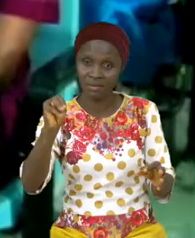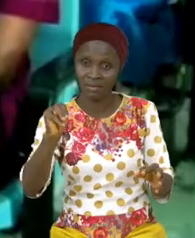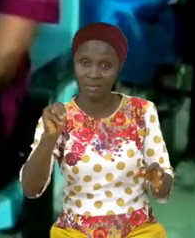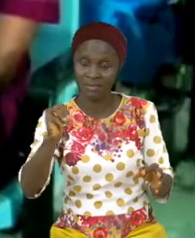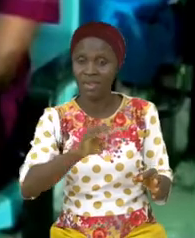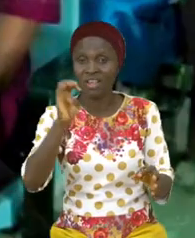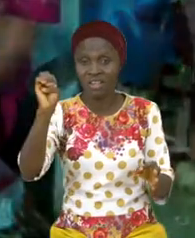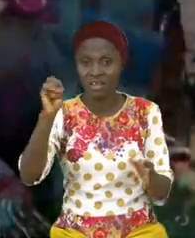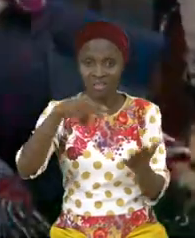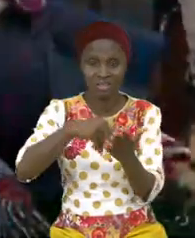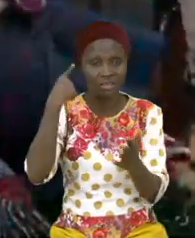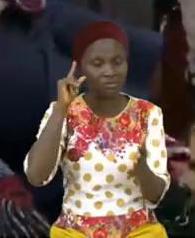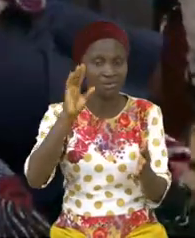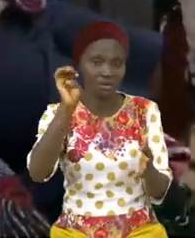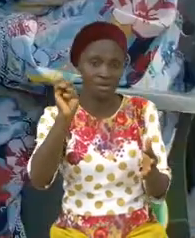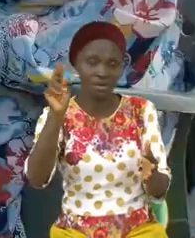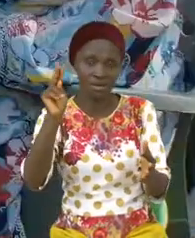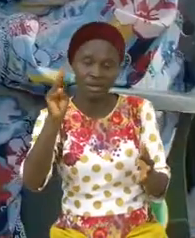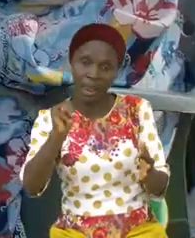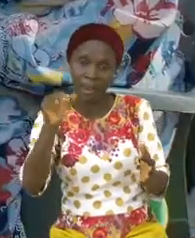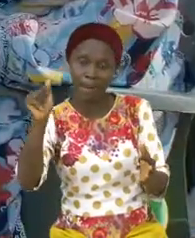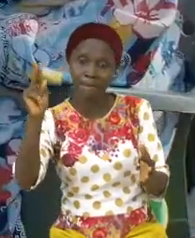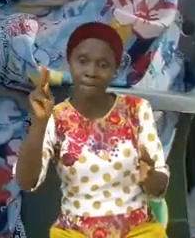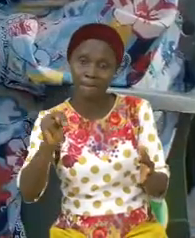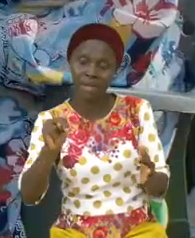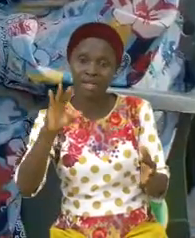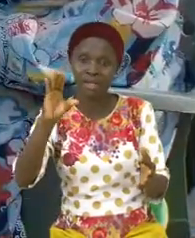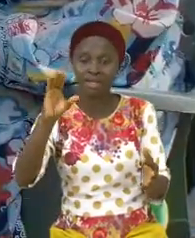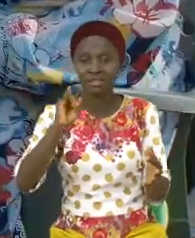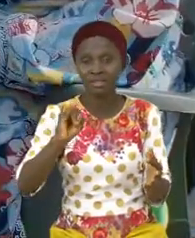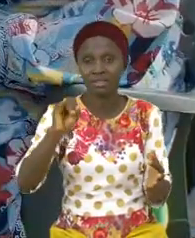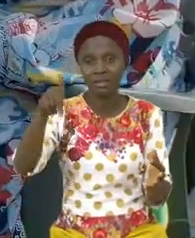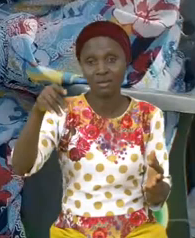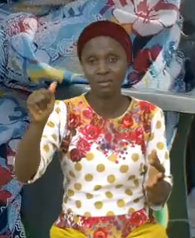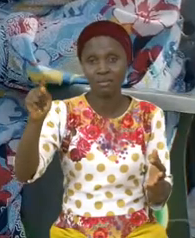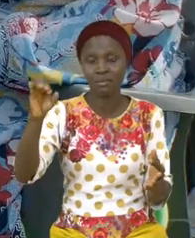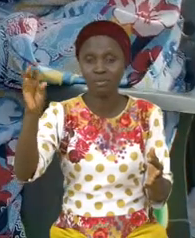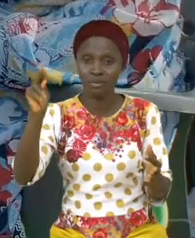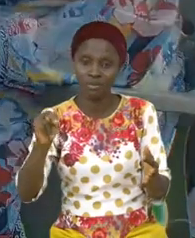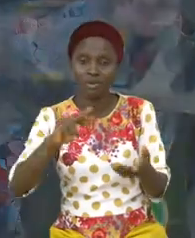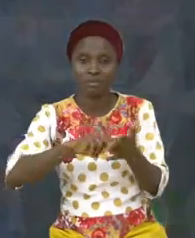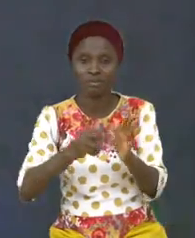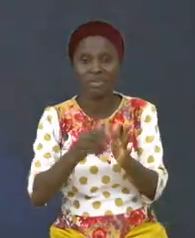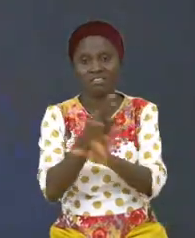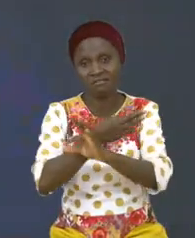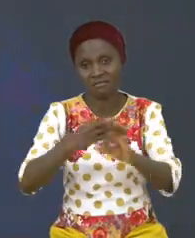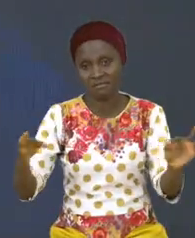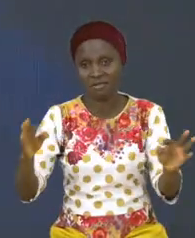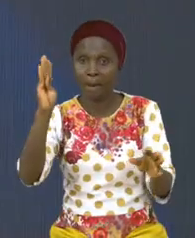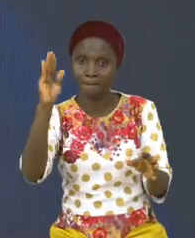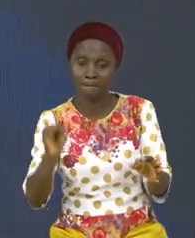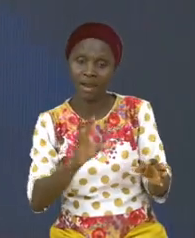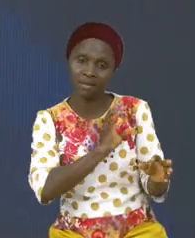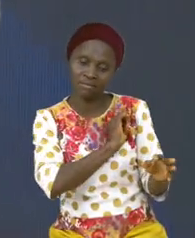I'm talking to somebody there. I see you there. He will emancipate you. All the roads